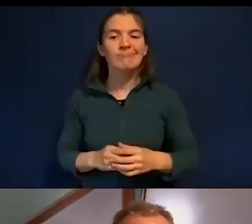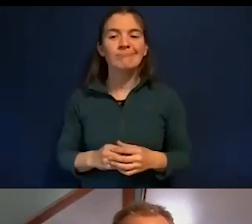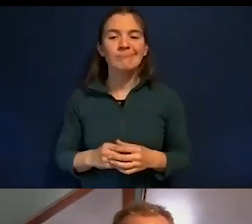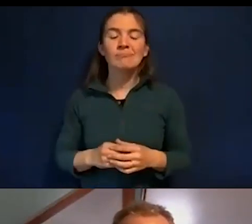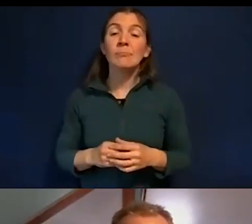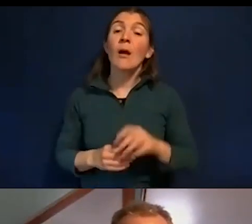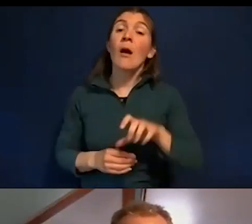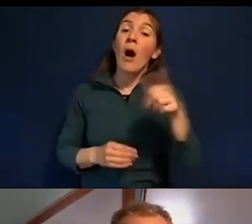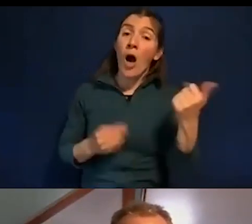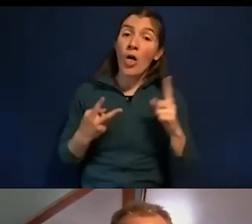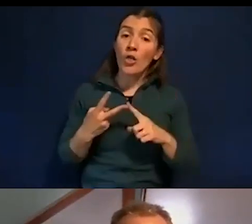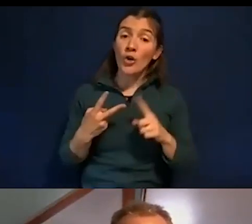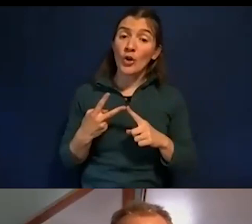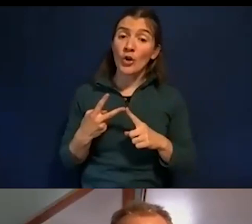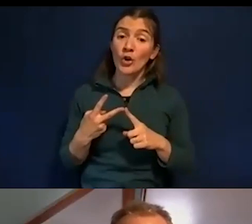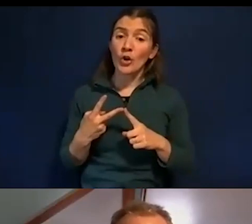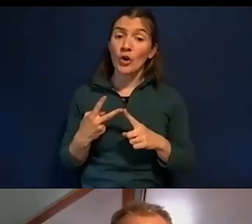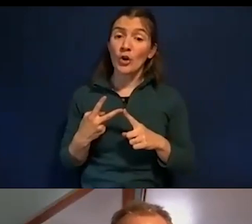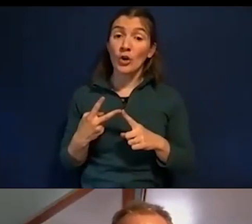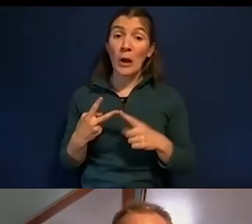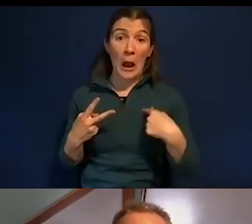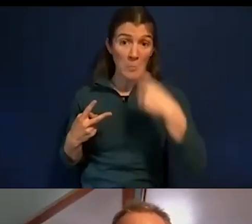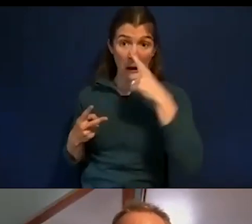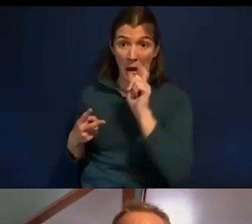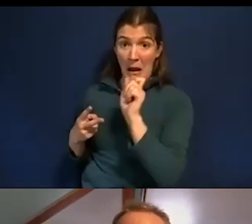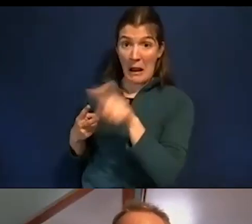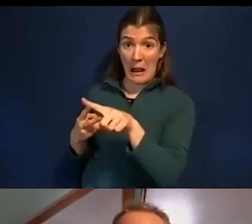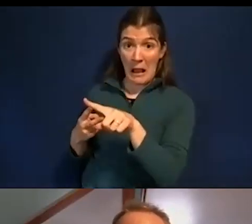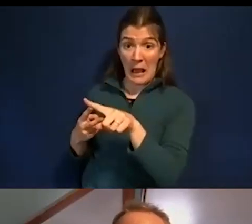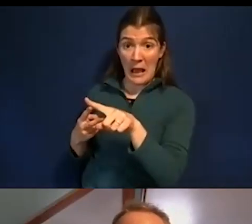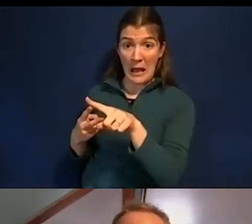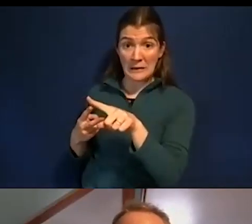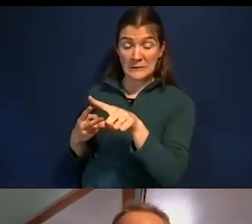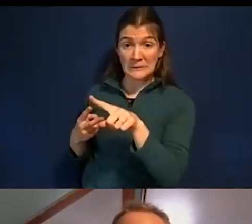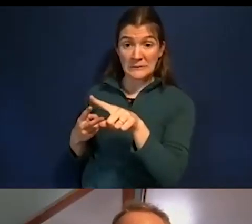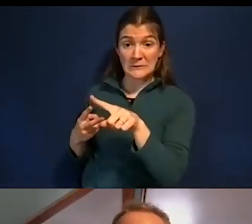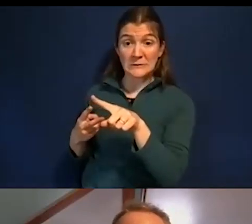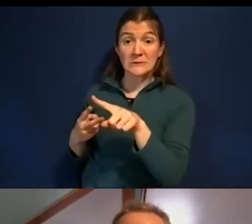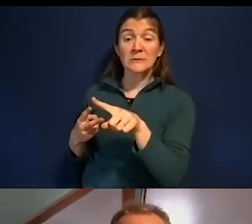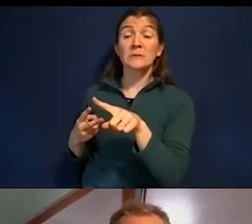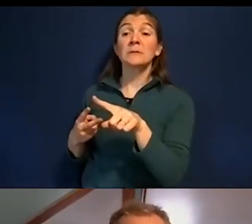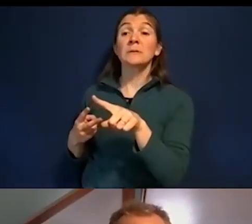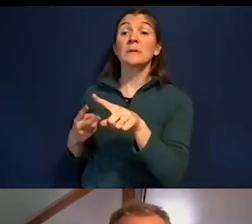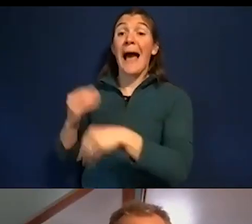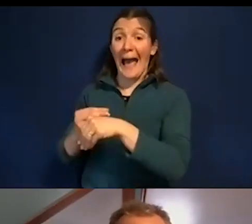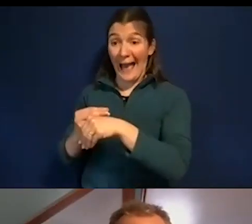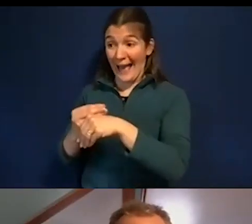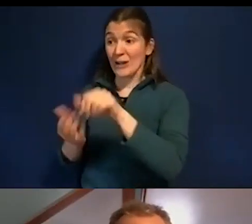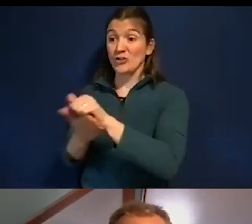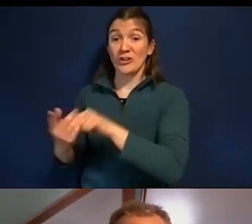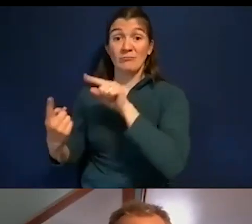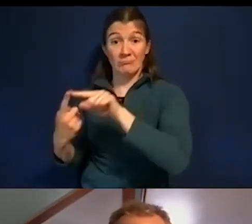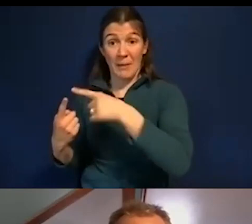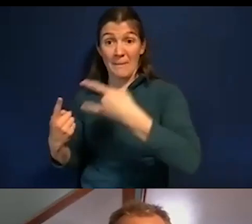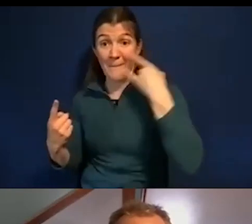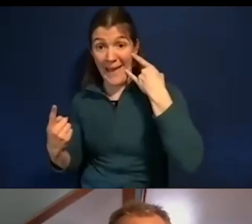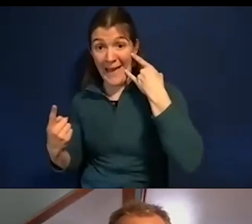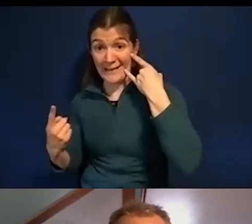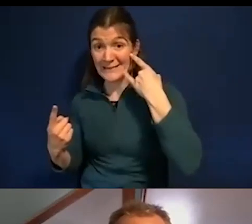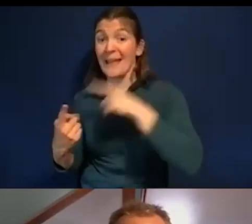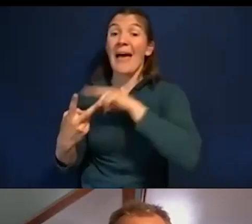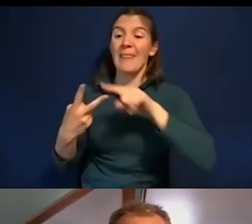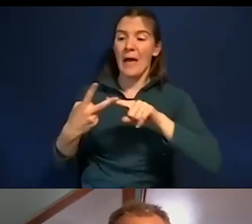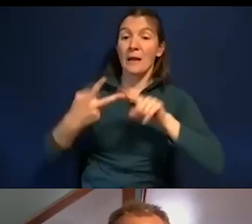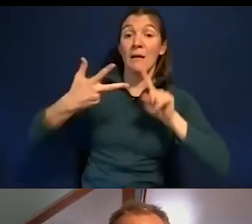also like to request that we take up two other things aside from the mask mandate, and they're both COVID